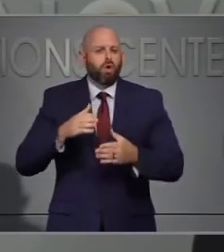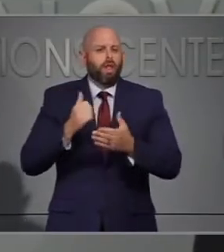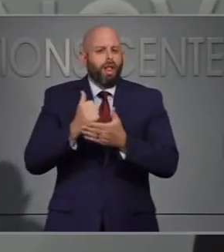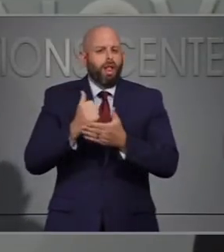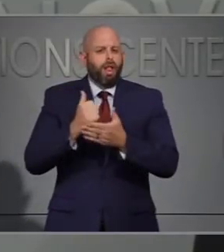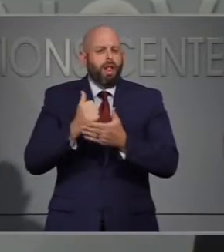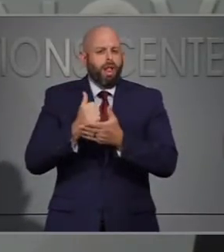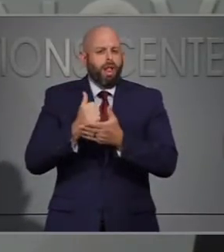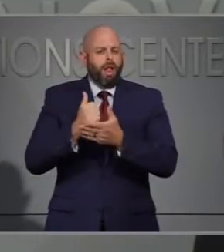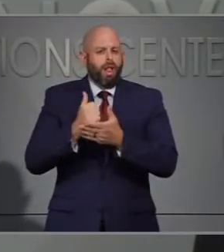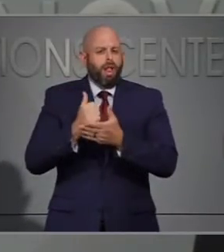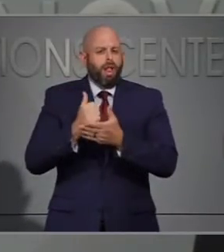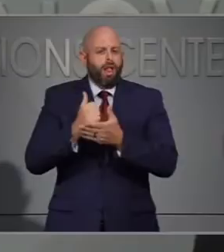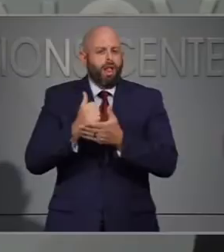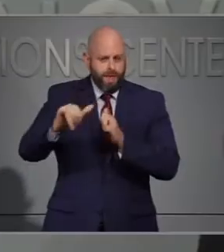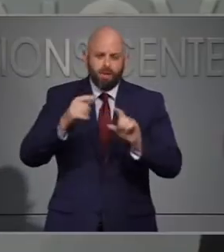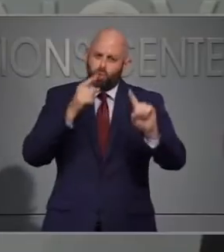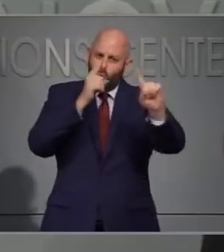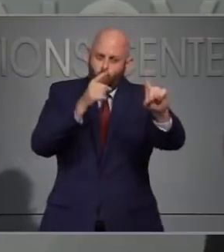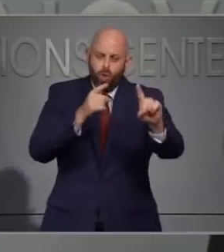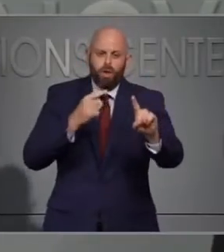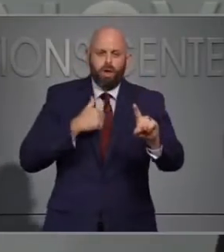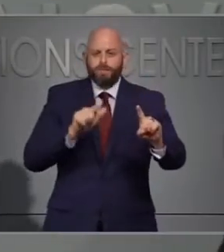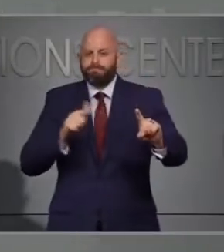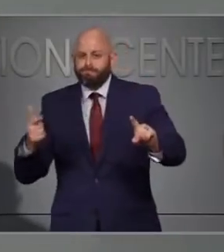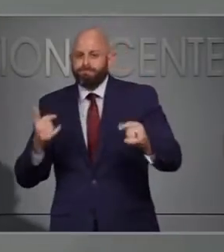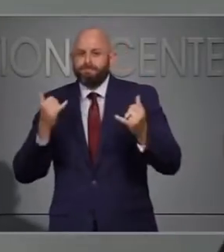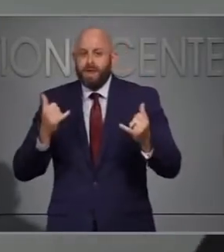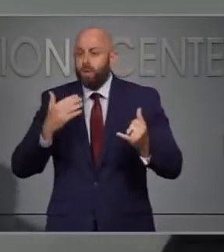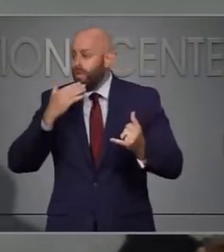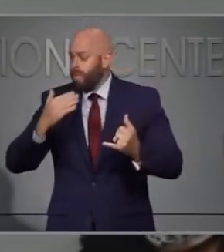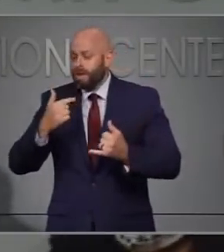it over to her now. Thanks, Georgina.